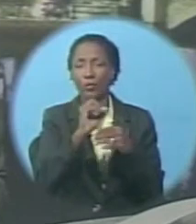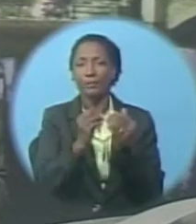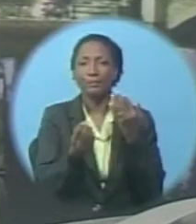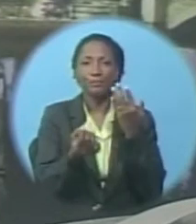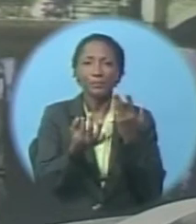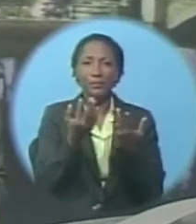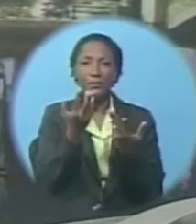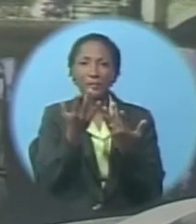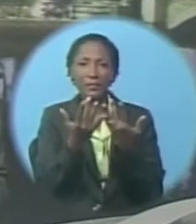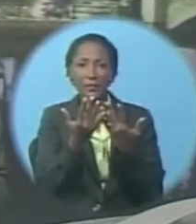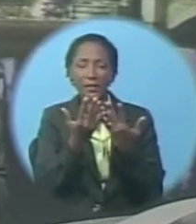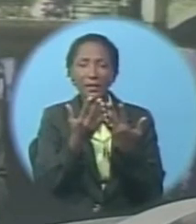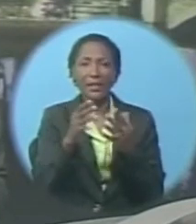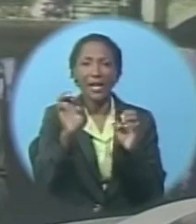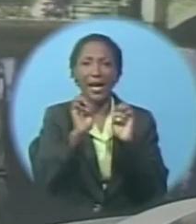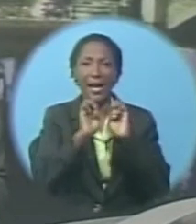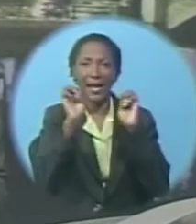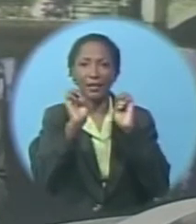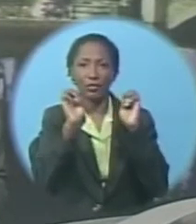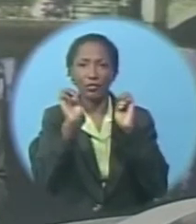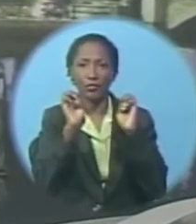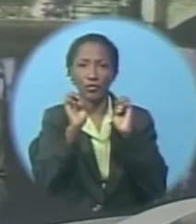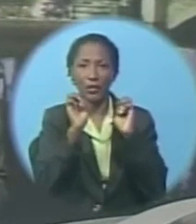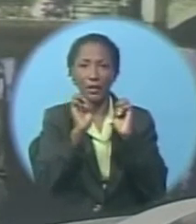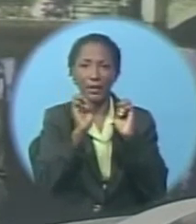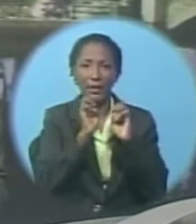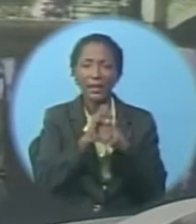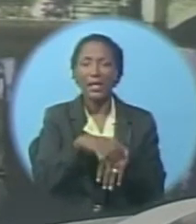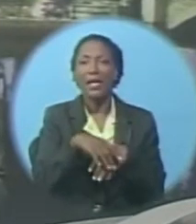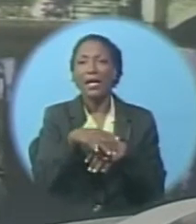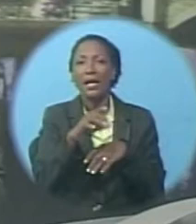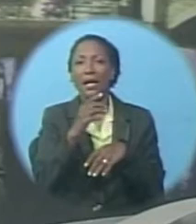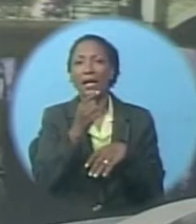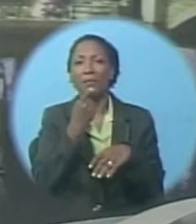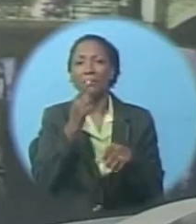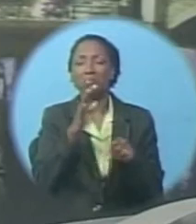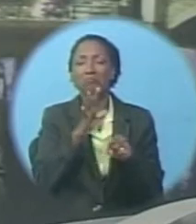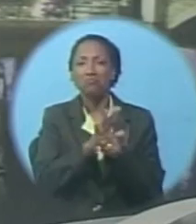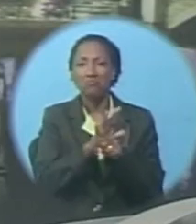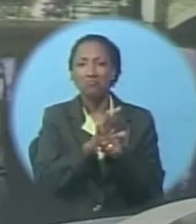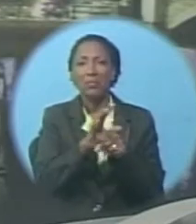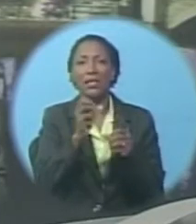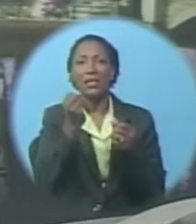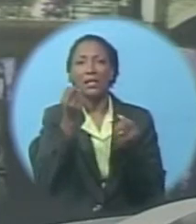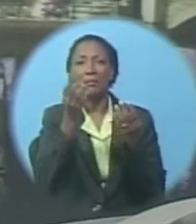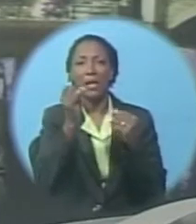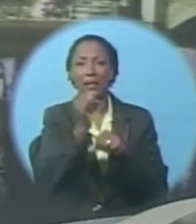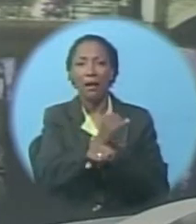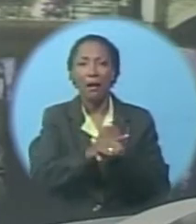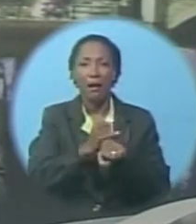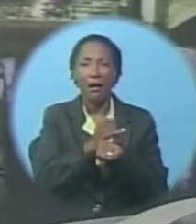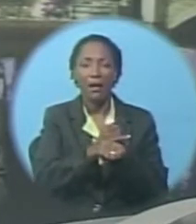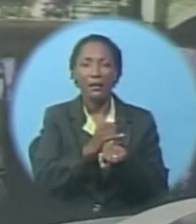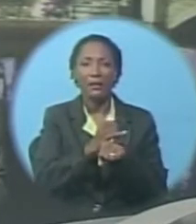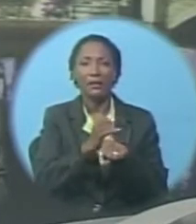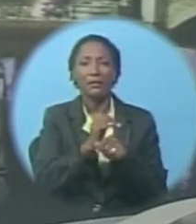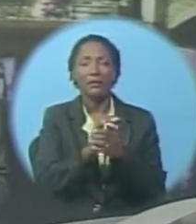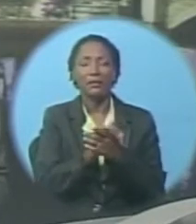into production. Geothermal energy potential has already been confirmed in several islands, including Nevis and